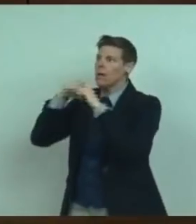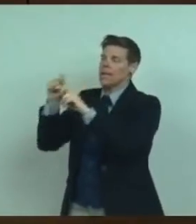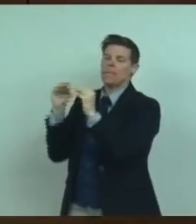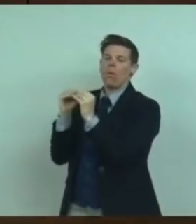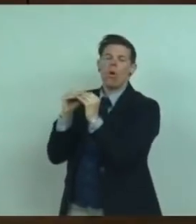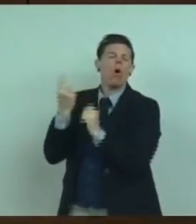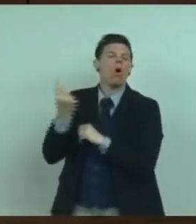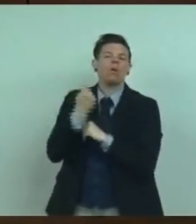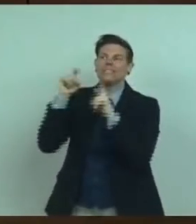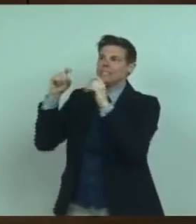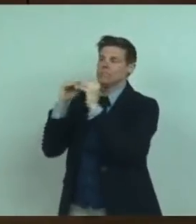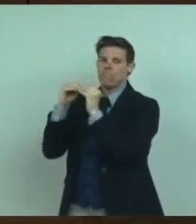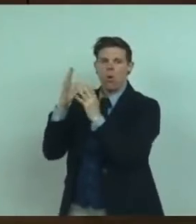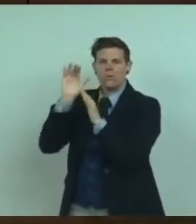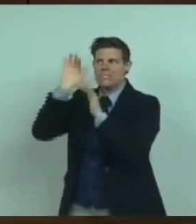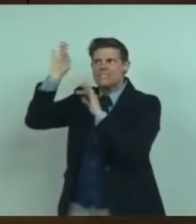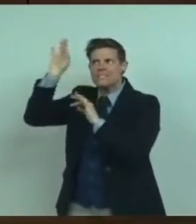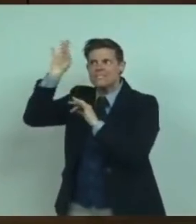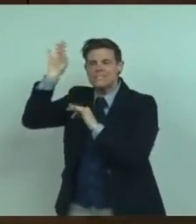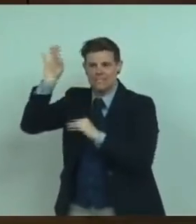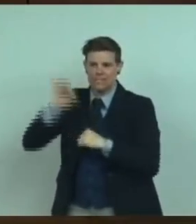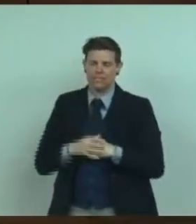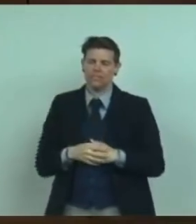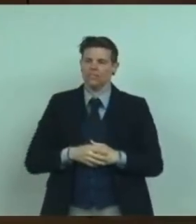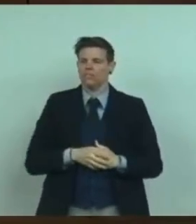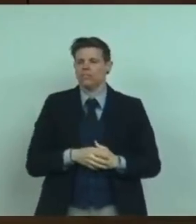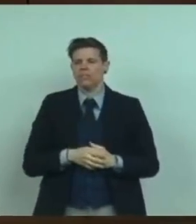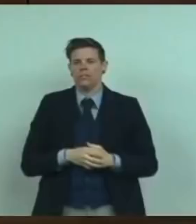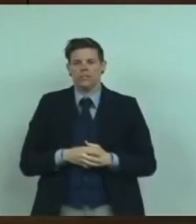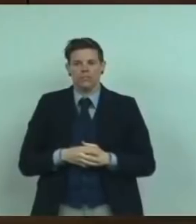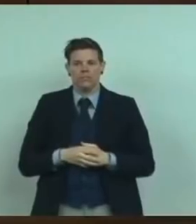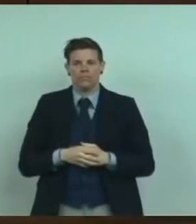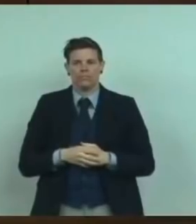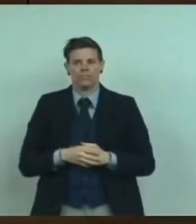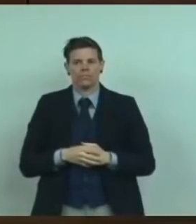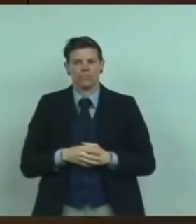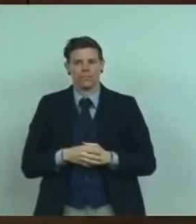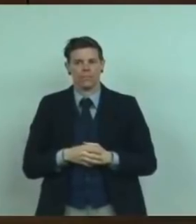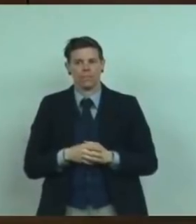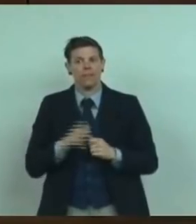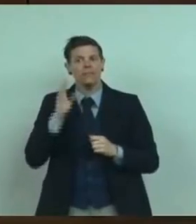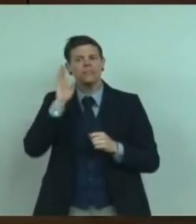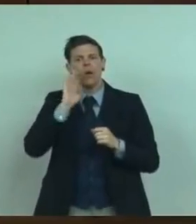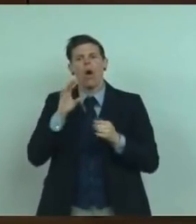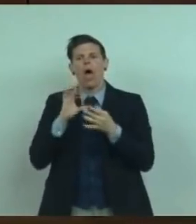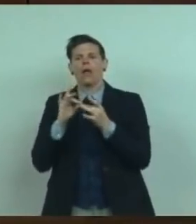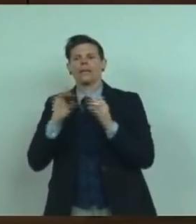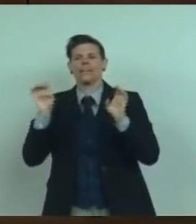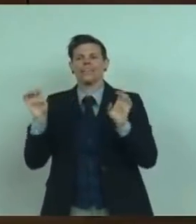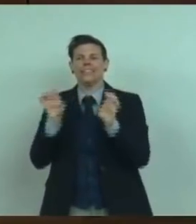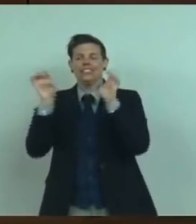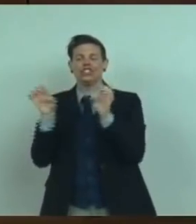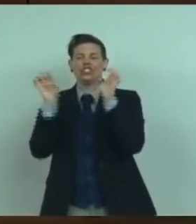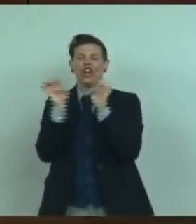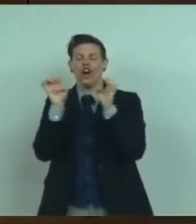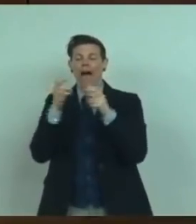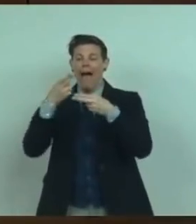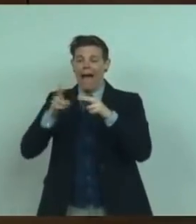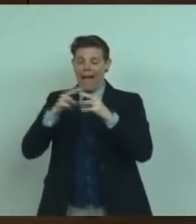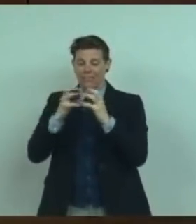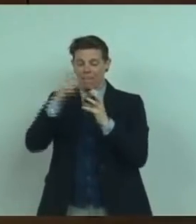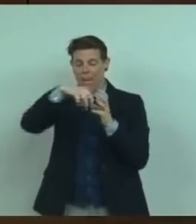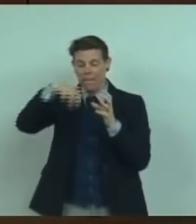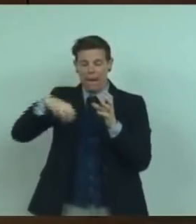put, that's an Easter reference. We are not putting all of our eggs in one basket. We